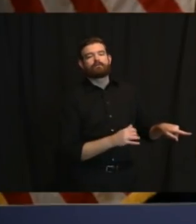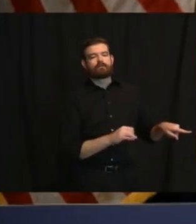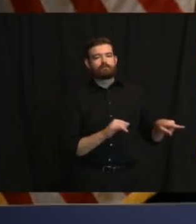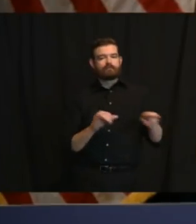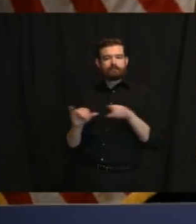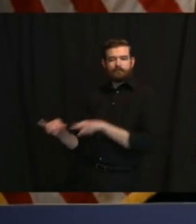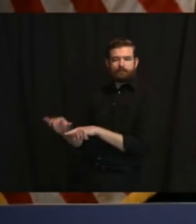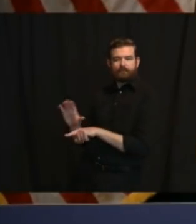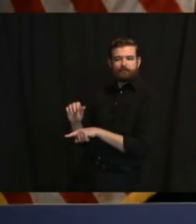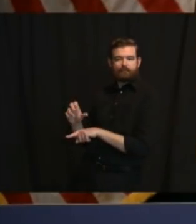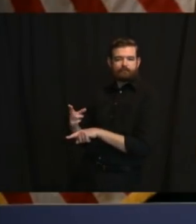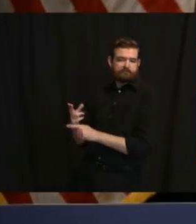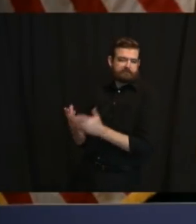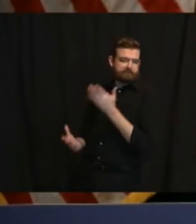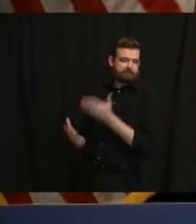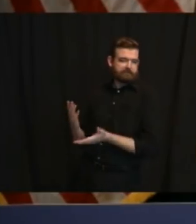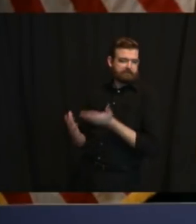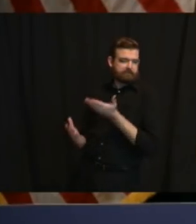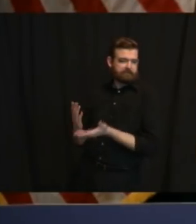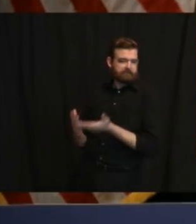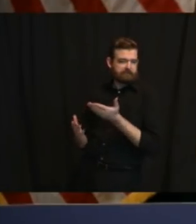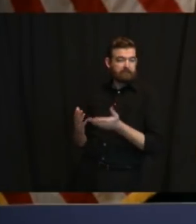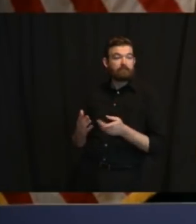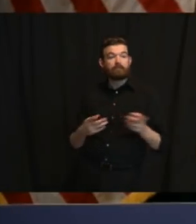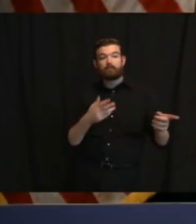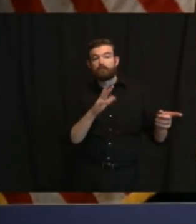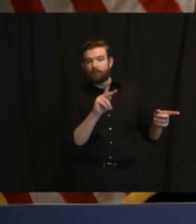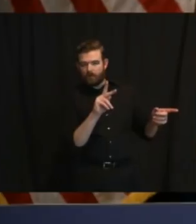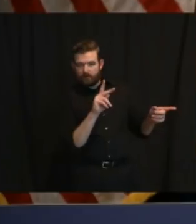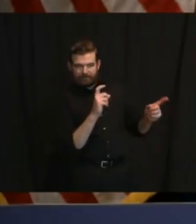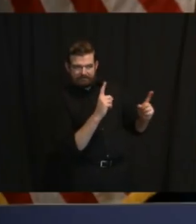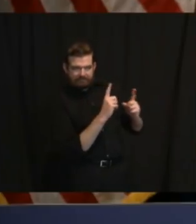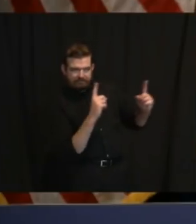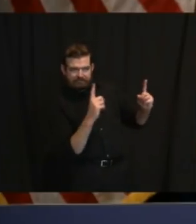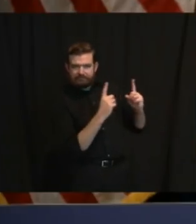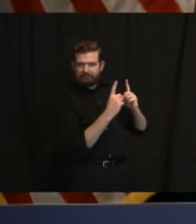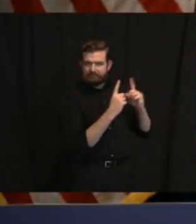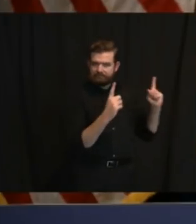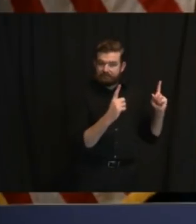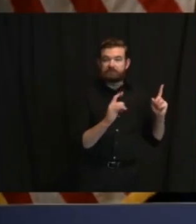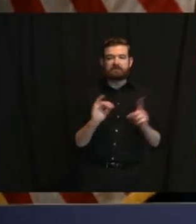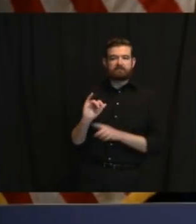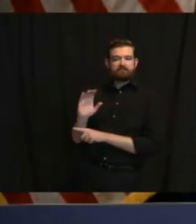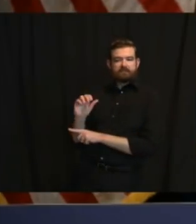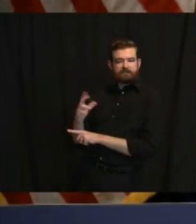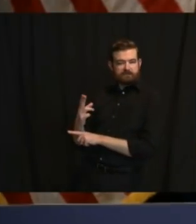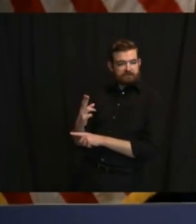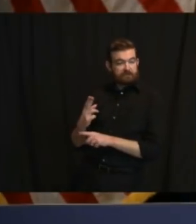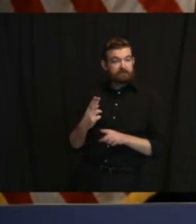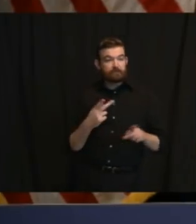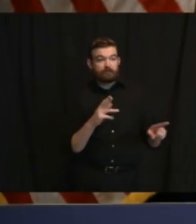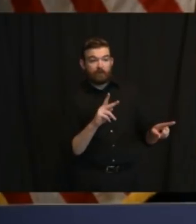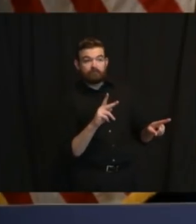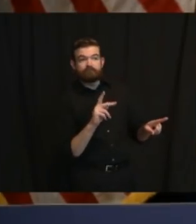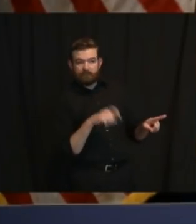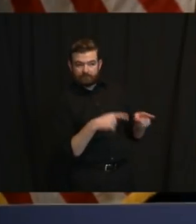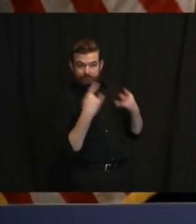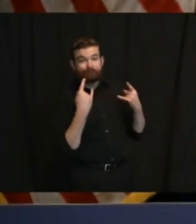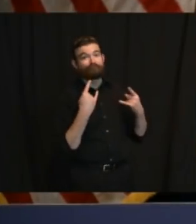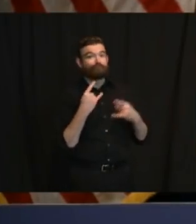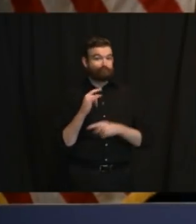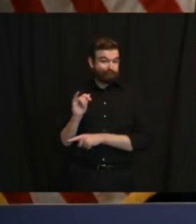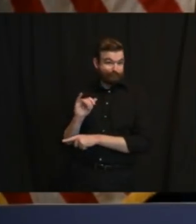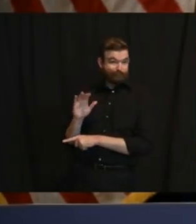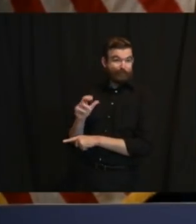clearly. Masks, I think Judy I'm the biggest mask guy, maybe only behind you, but that may be hard to enforce